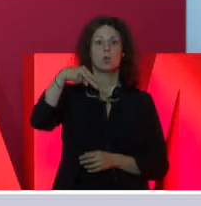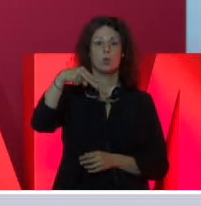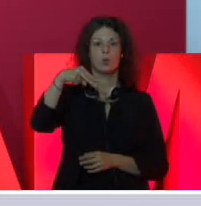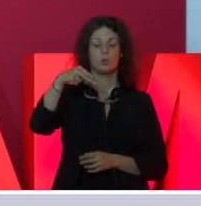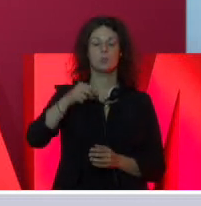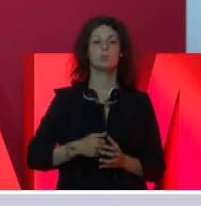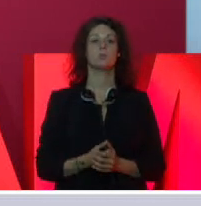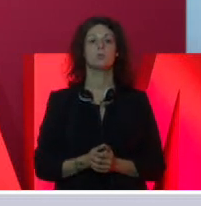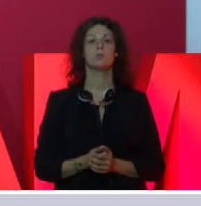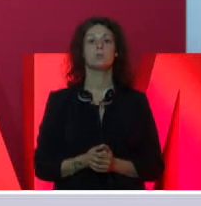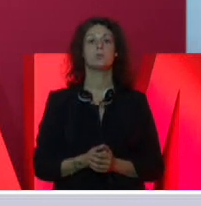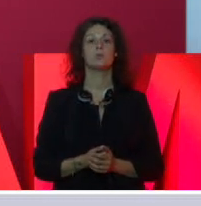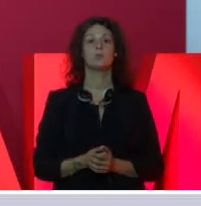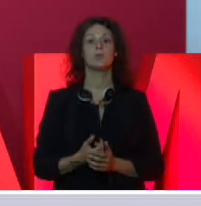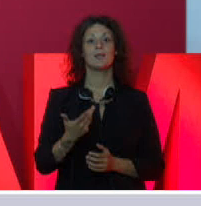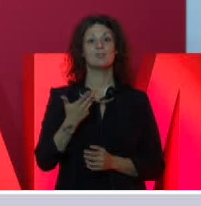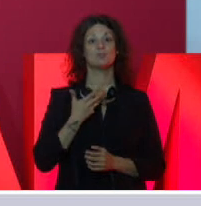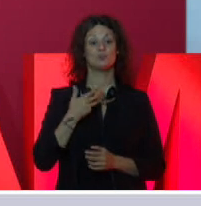offered